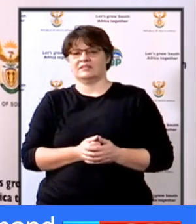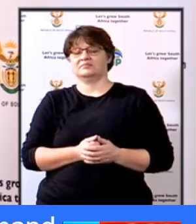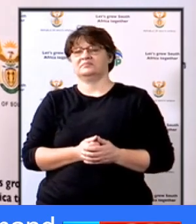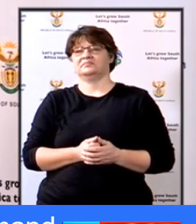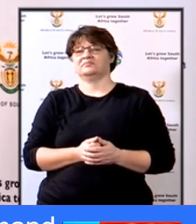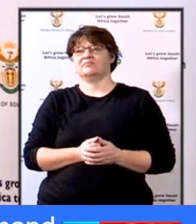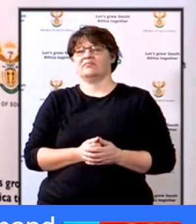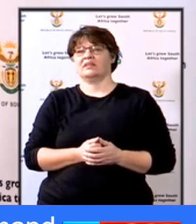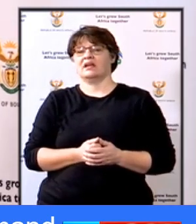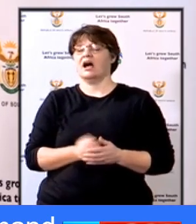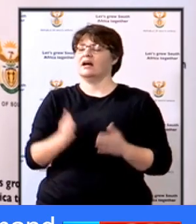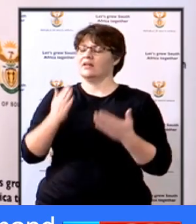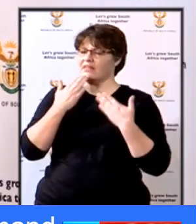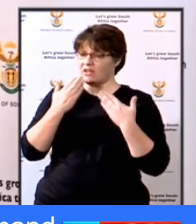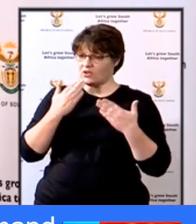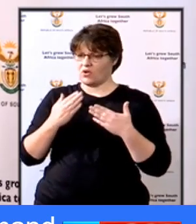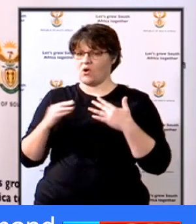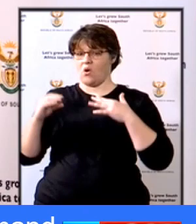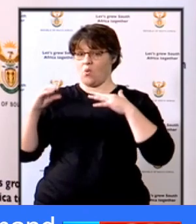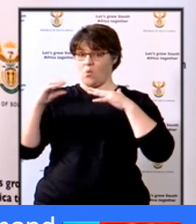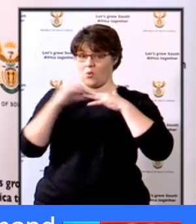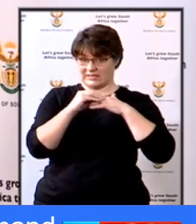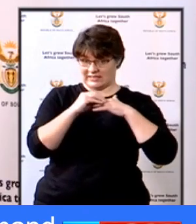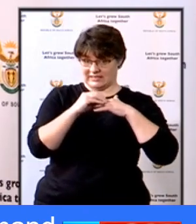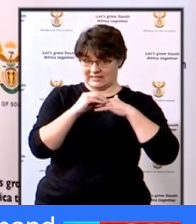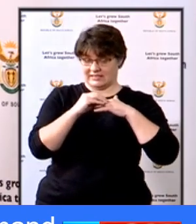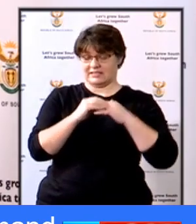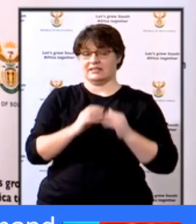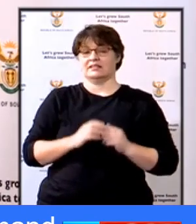Thank you. Weddings